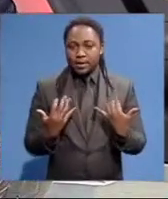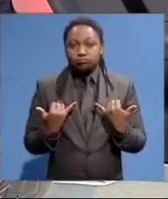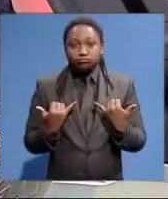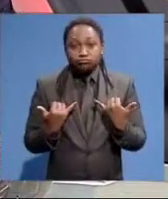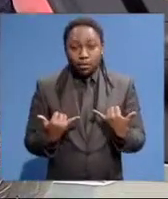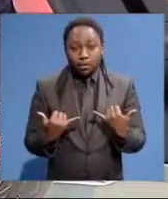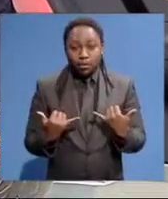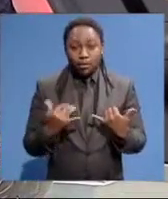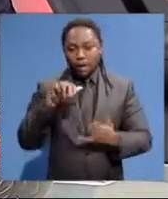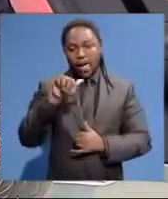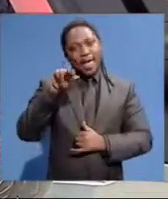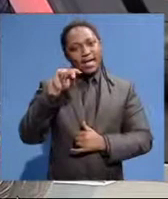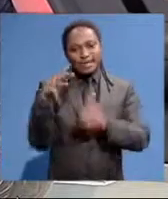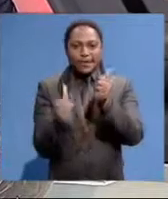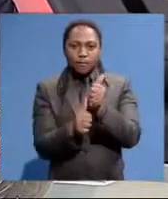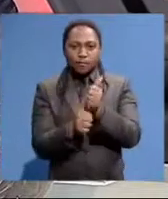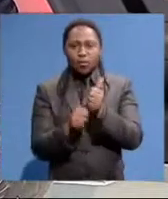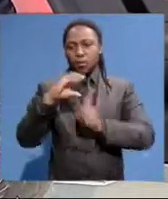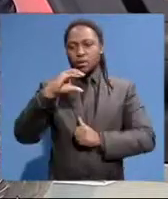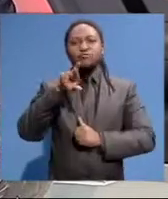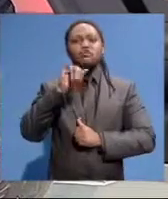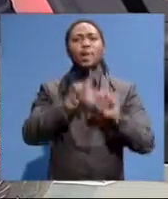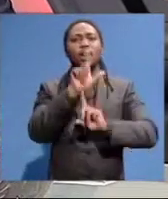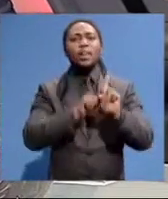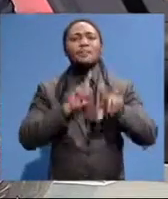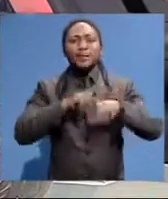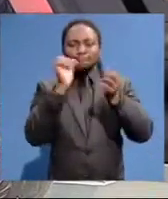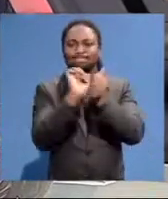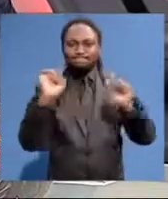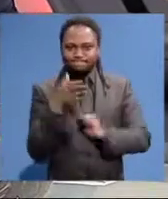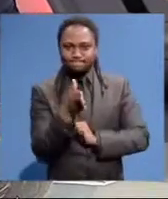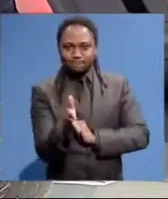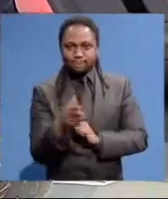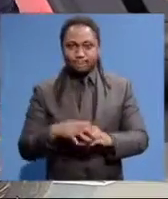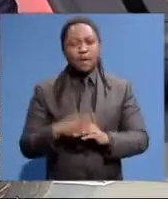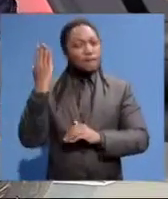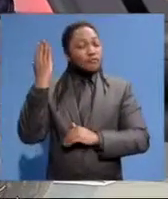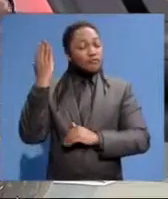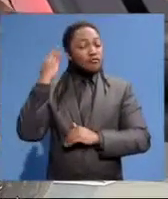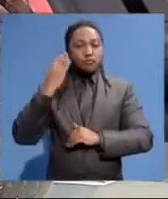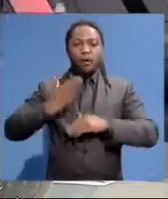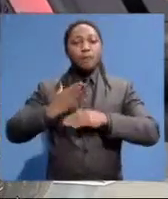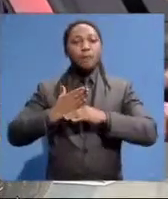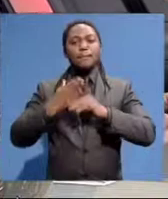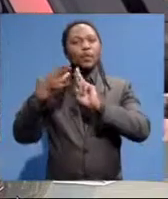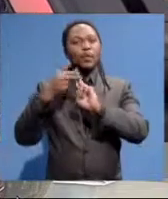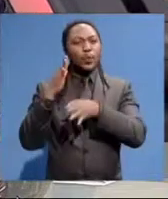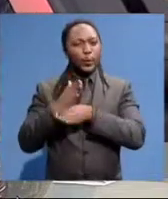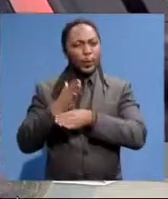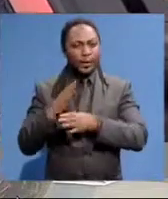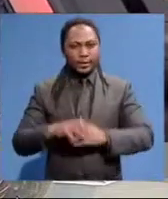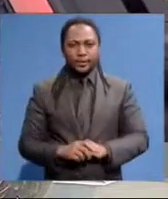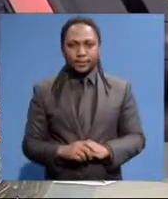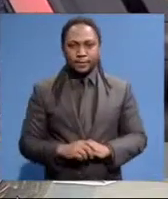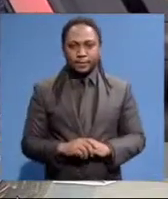within the ANC, Cyril Ramaphosa, right there at the side, then a trade unionist, but also, you know, somebody that came through. I mean, Mac